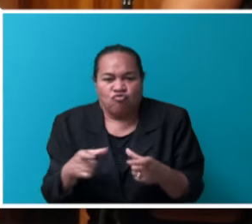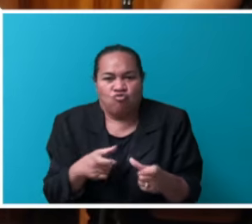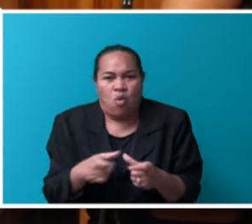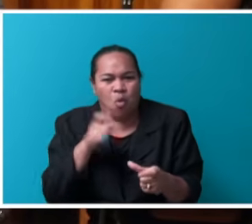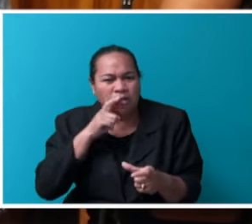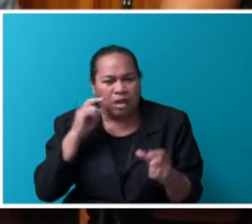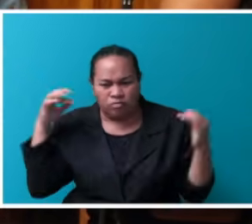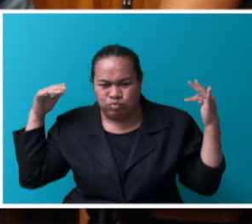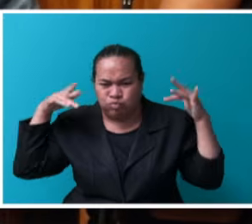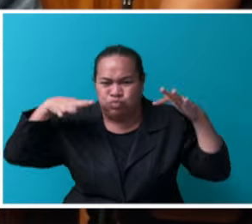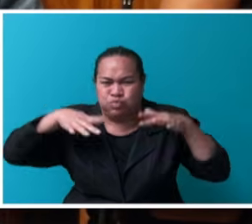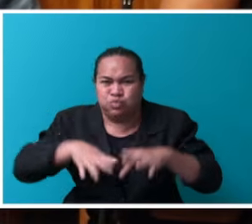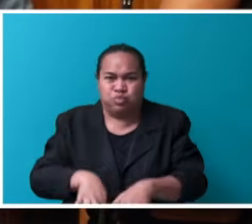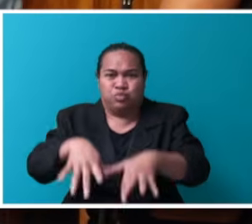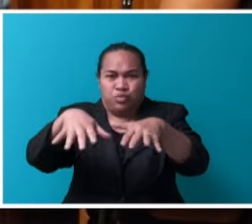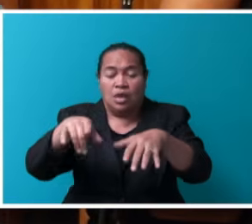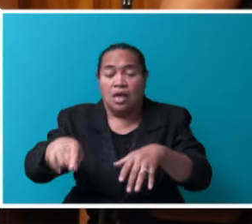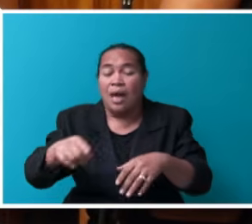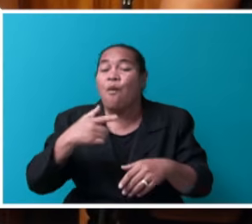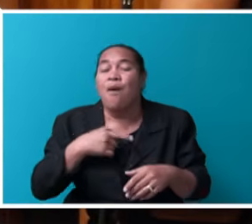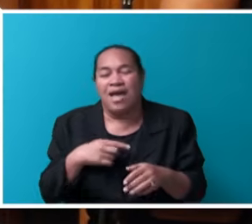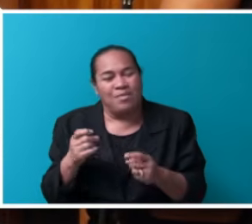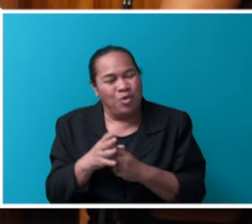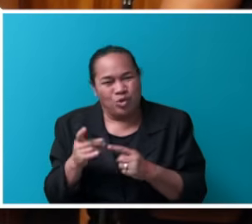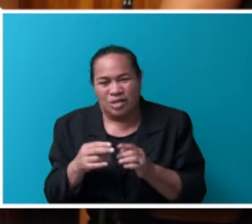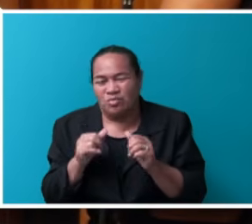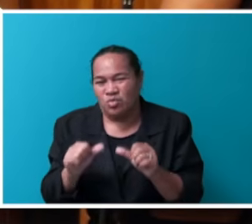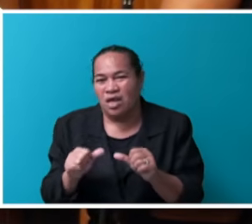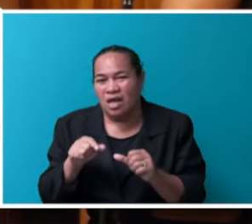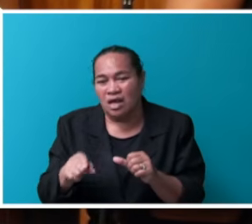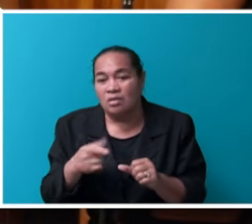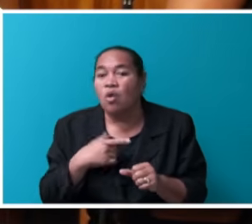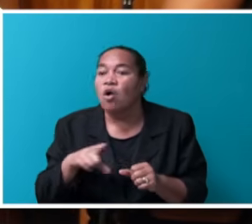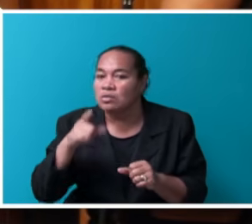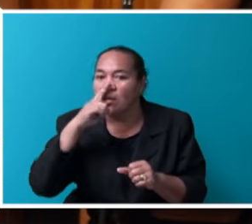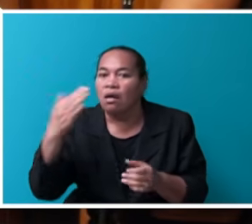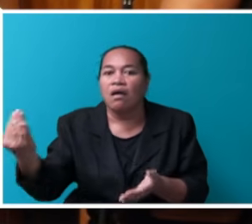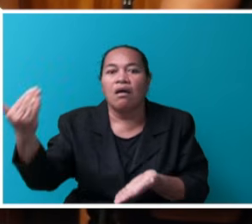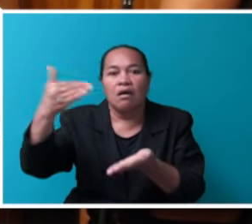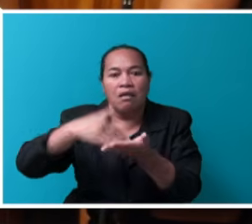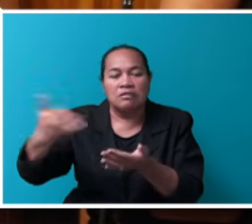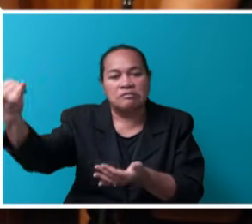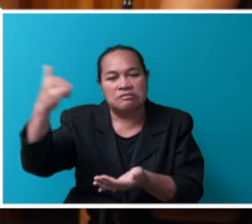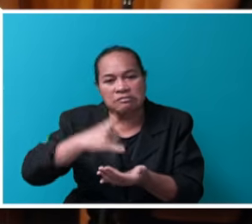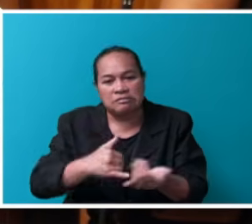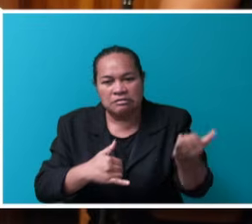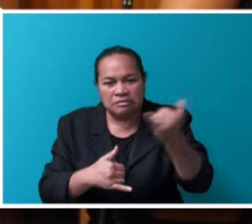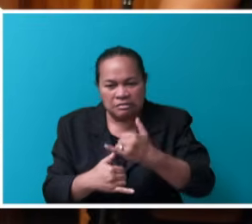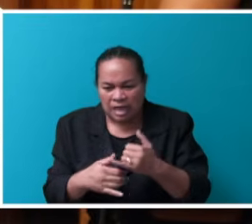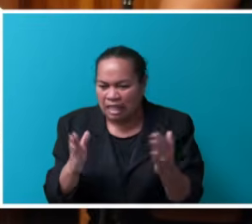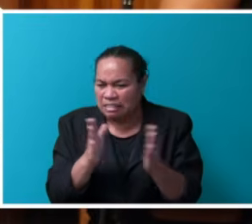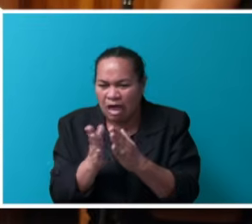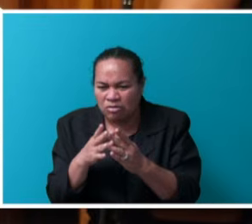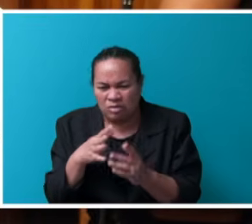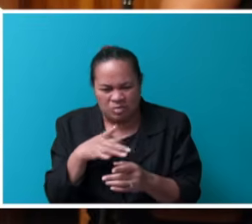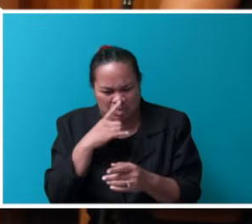Mr. Speaker, Nandi is our international gateway to the world. The infrastructure in the Nandi town and surrounding areas have been neglected for a long